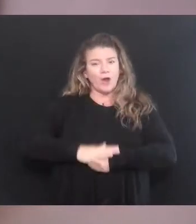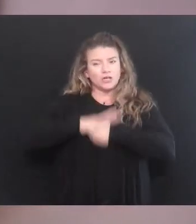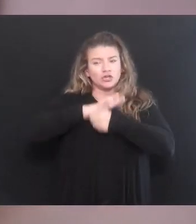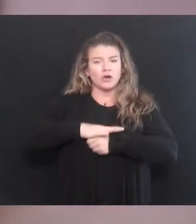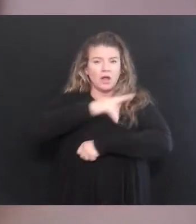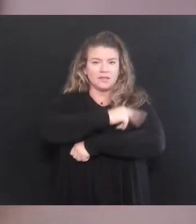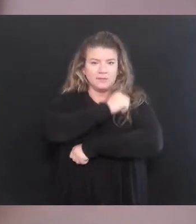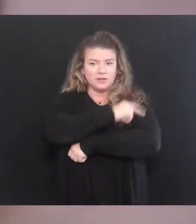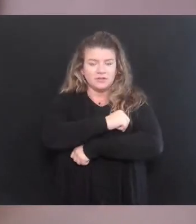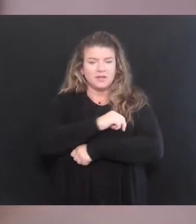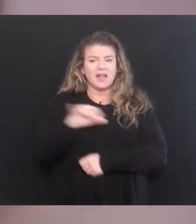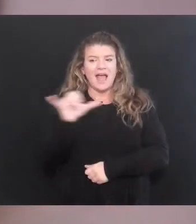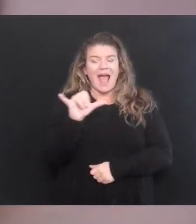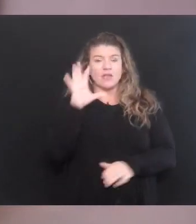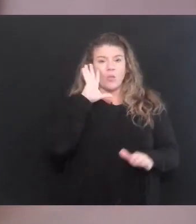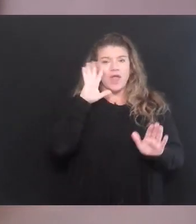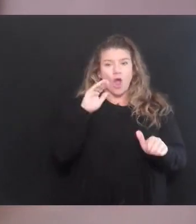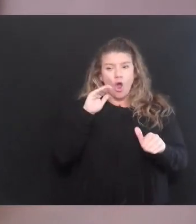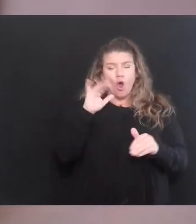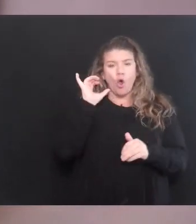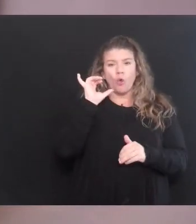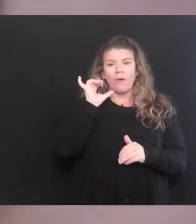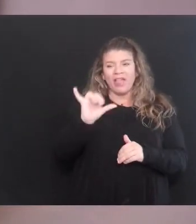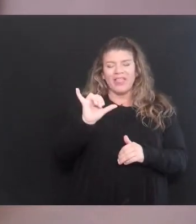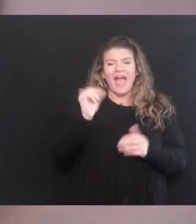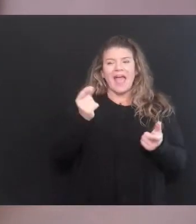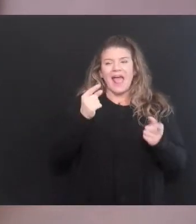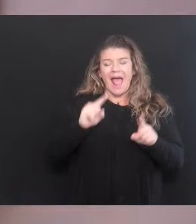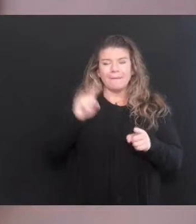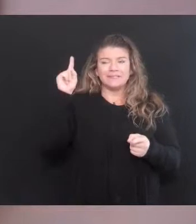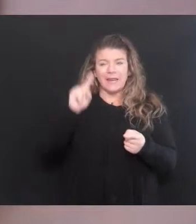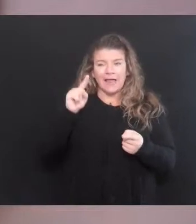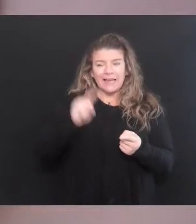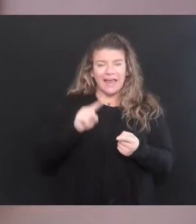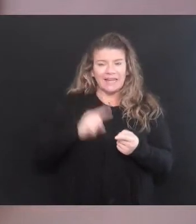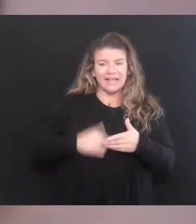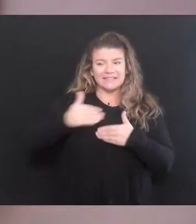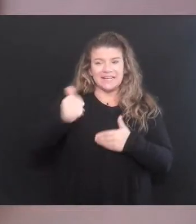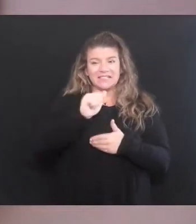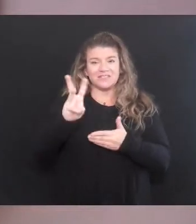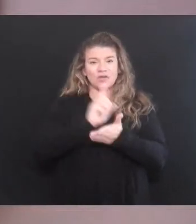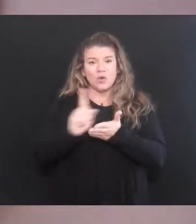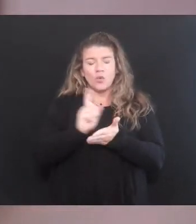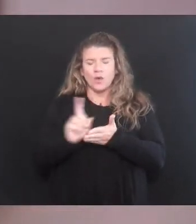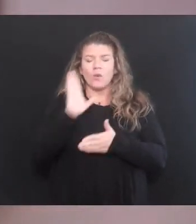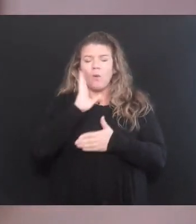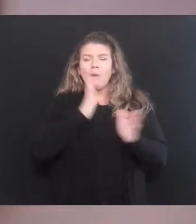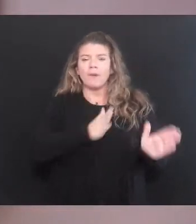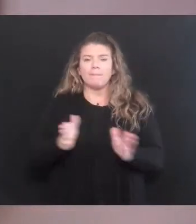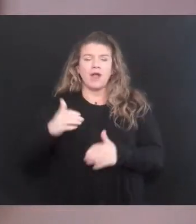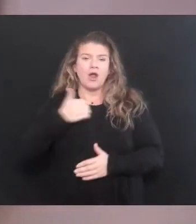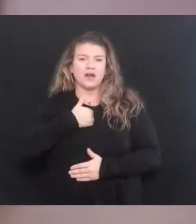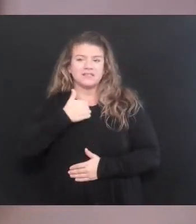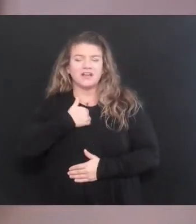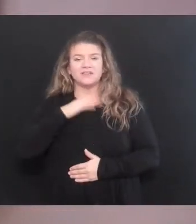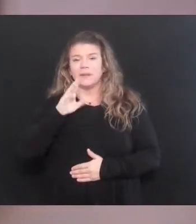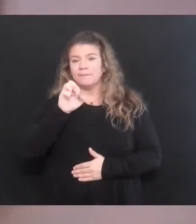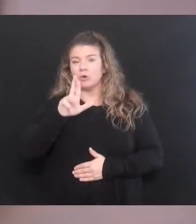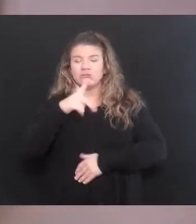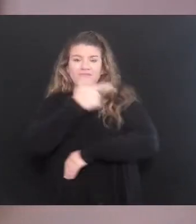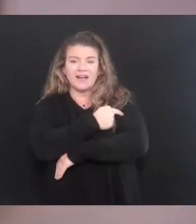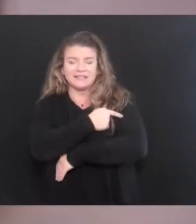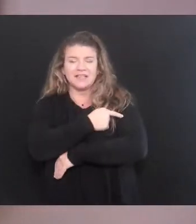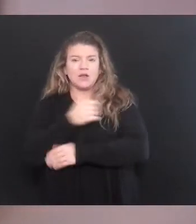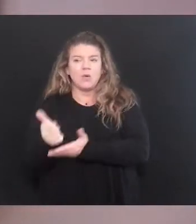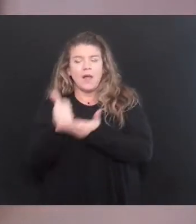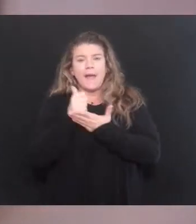hospitals. As we hope that that lessens over the next several weeks, then we will prepare ourselves for the booster vaccines, which should help